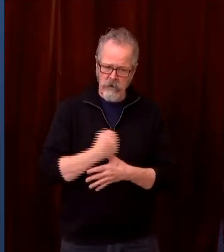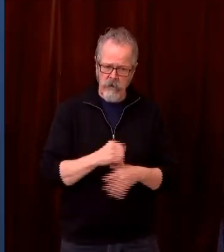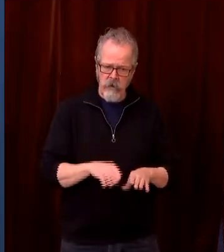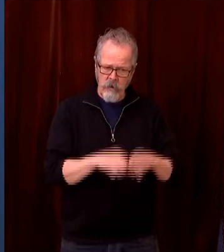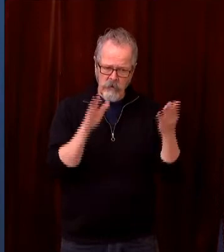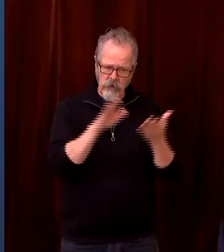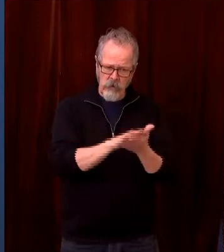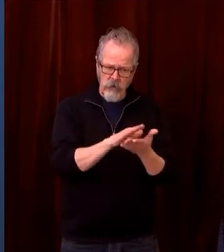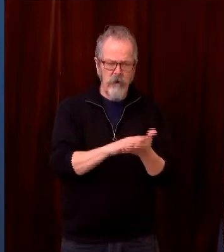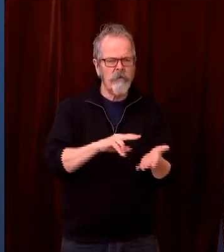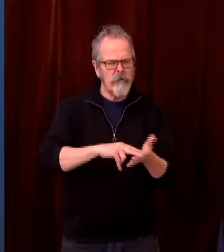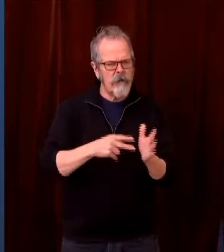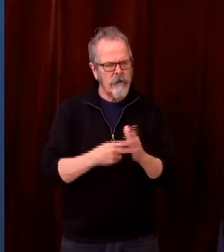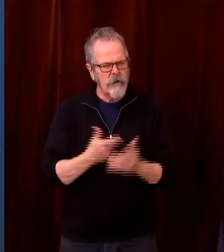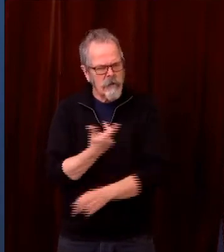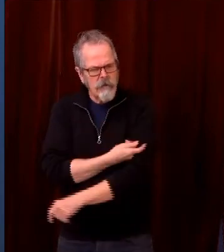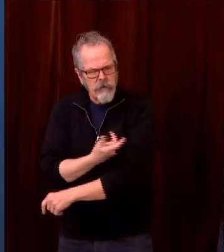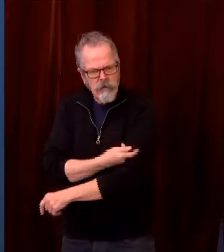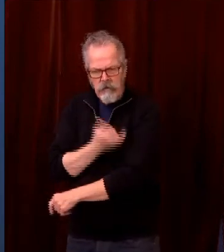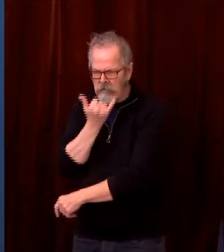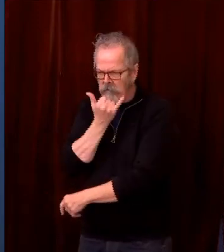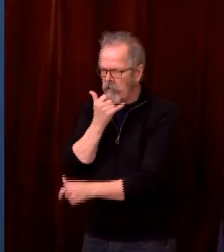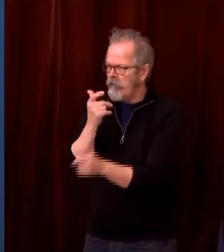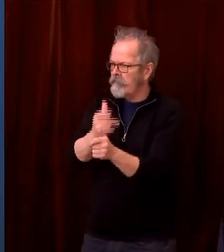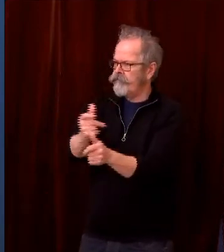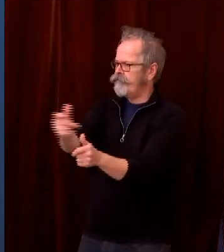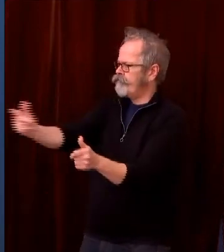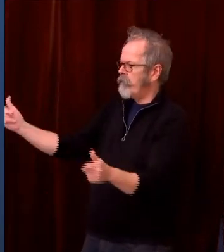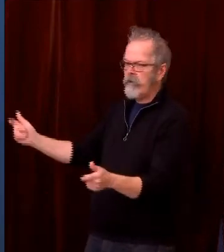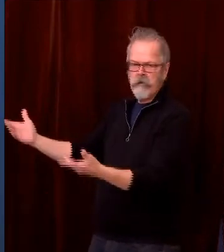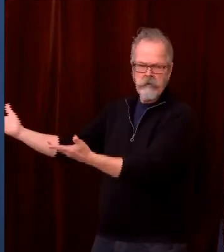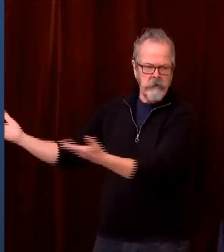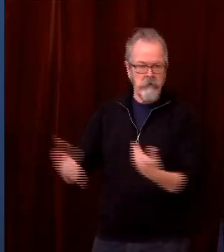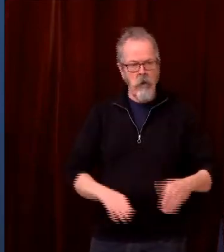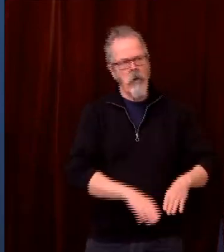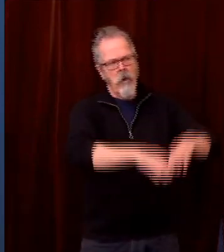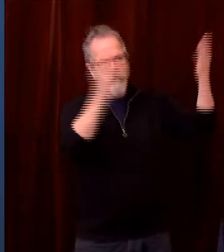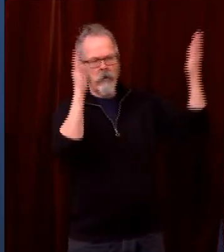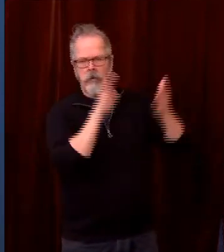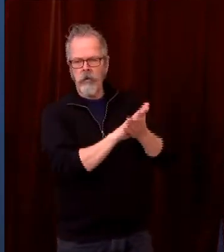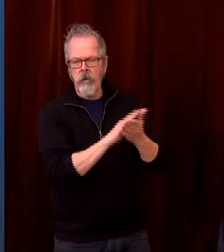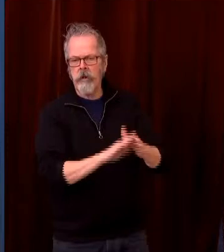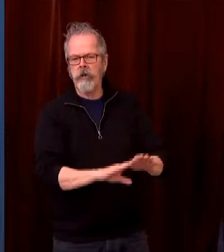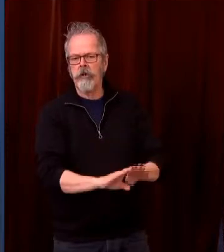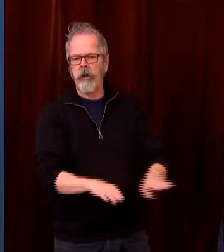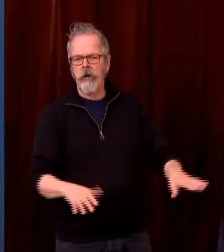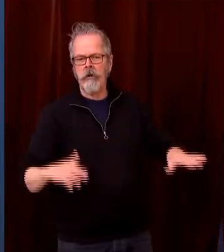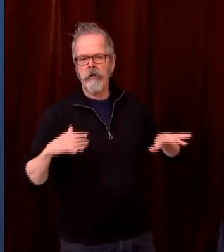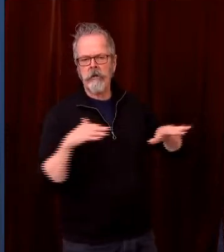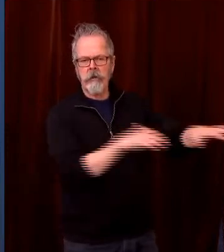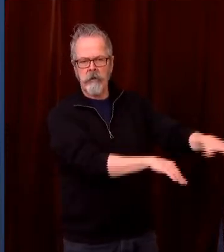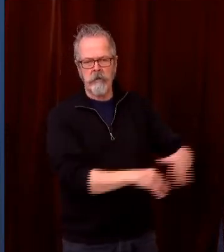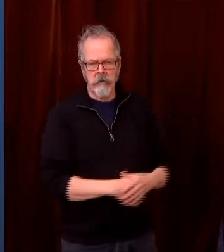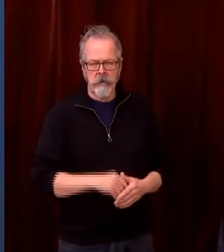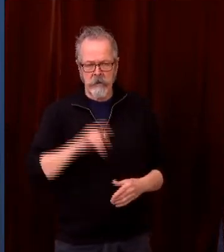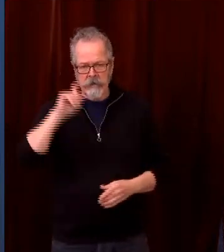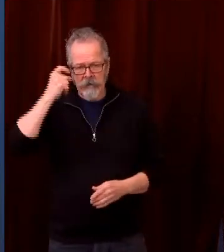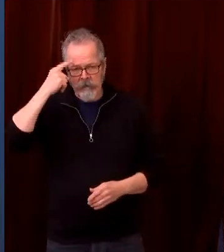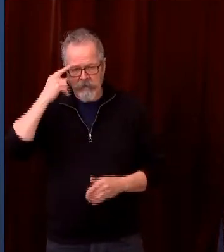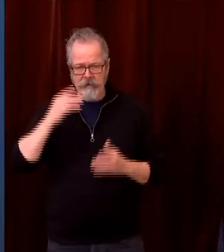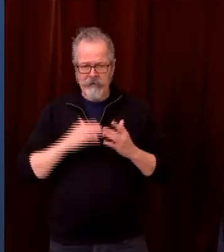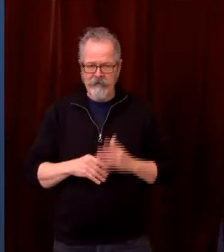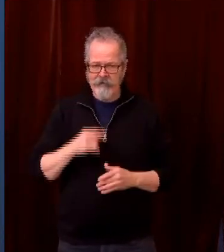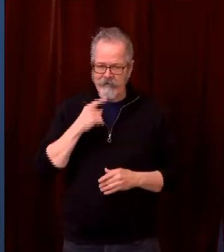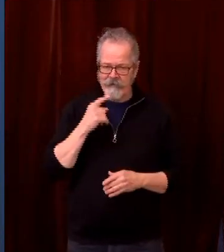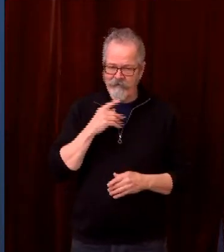No, we have not given consideration to that. And a couple reasons. Number